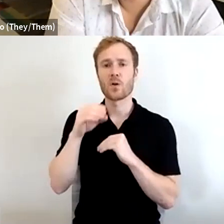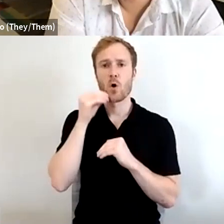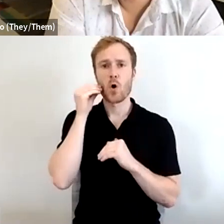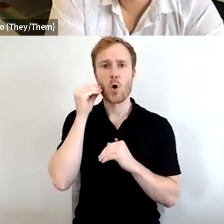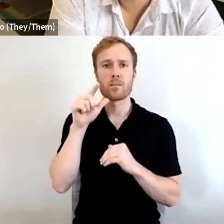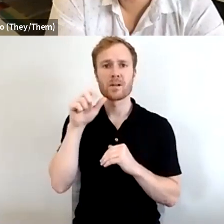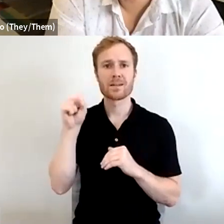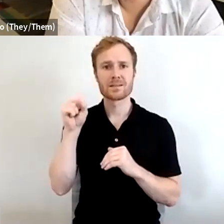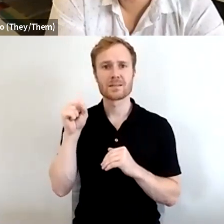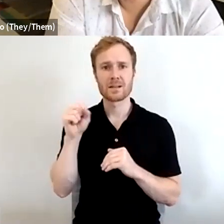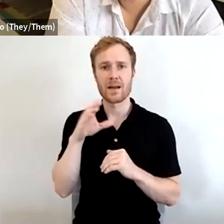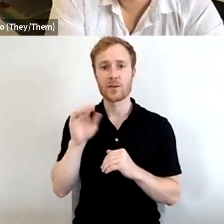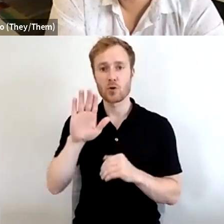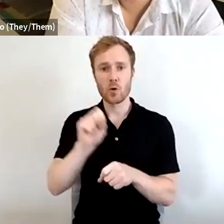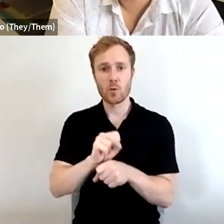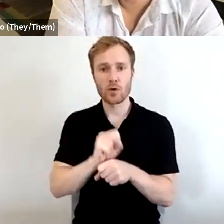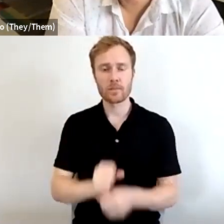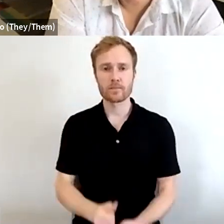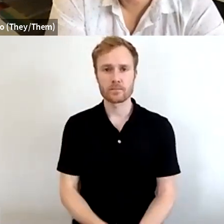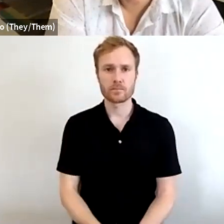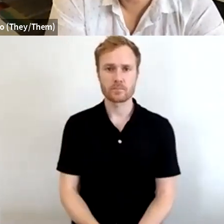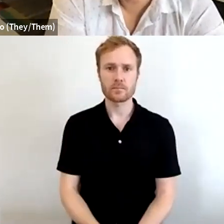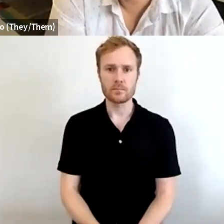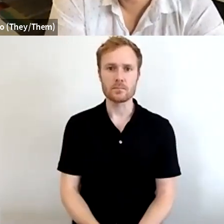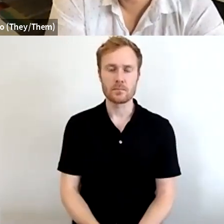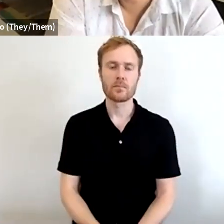Yeah, so a lot of the stuff we've talked about,